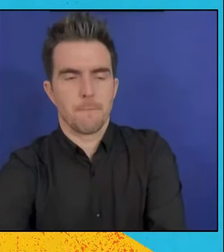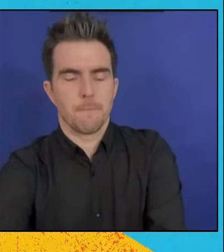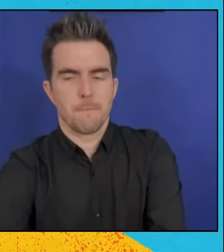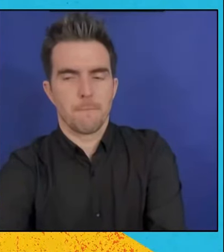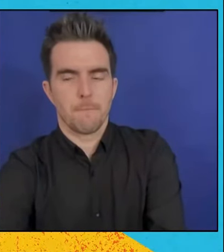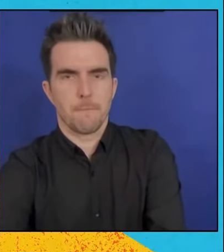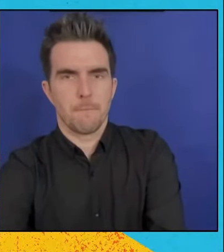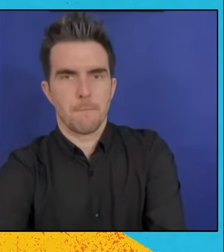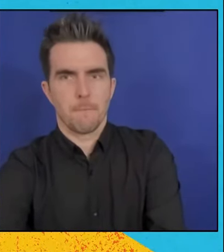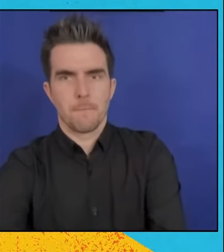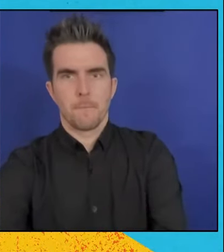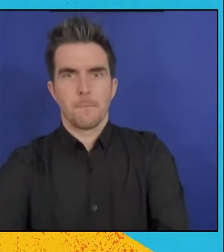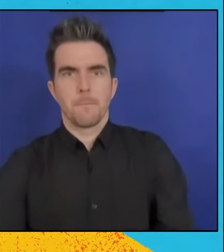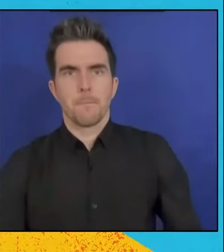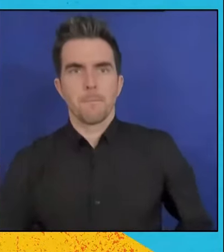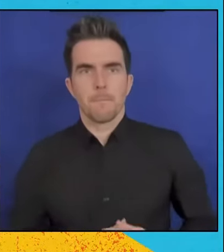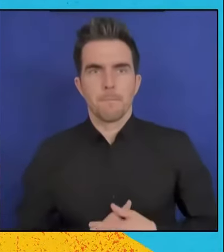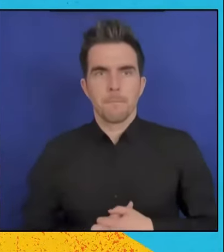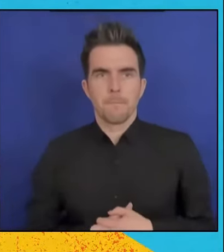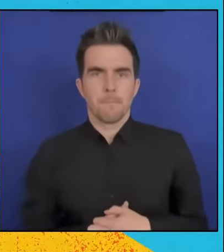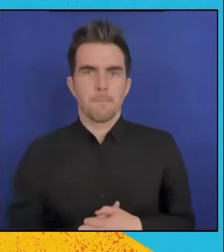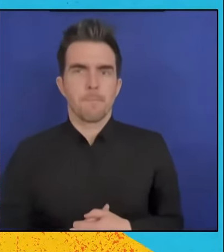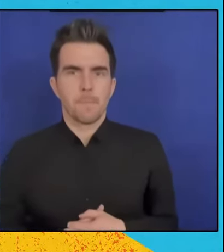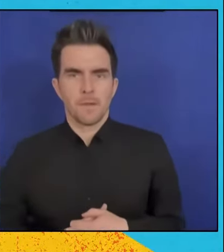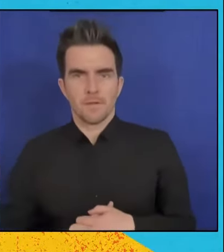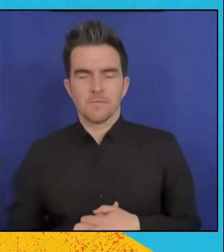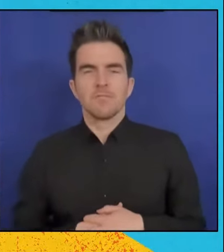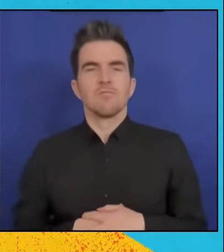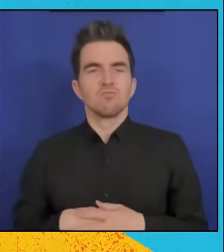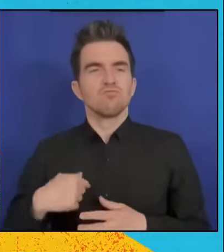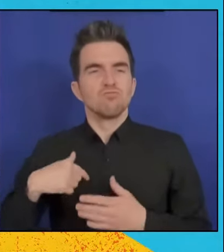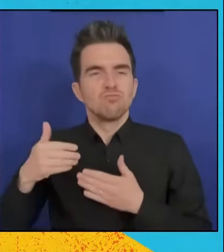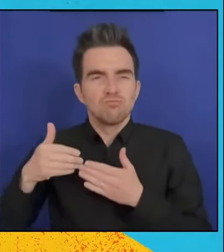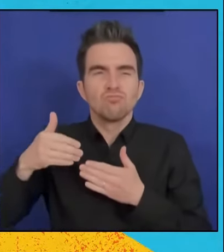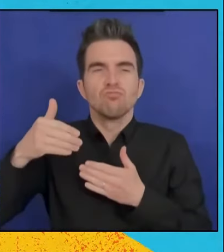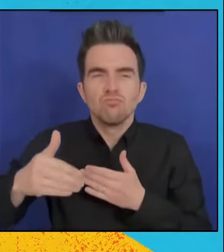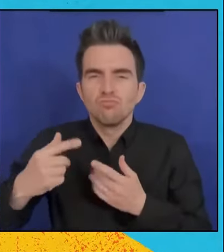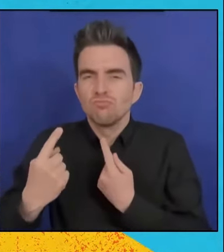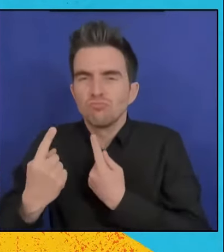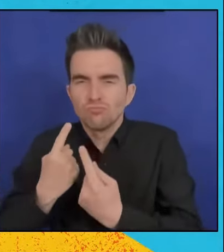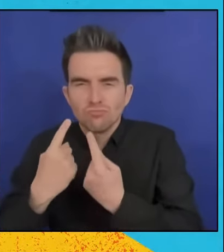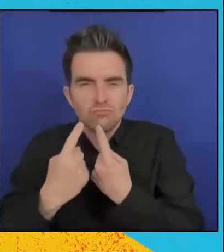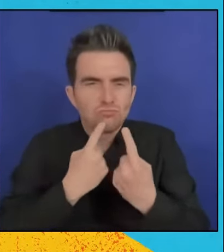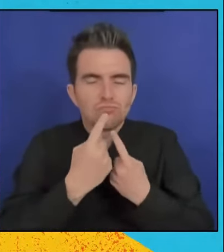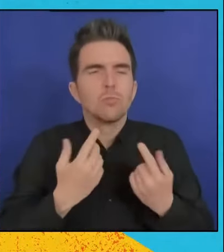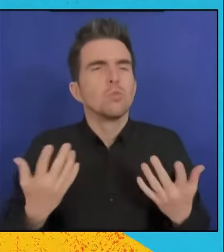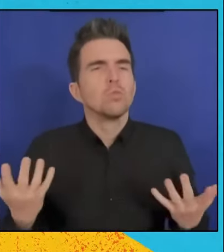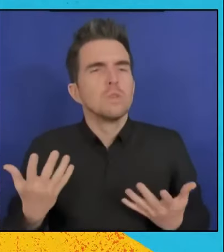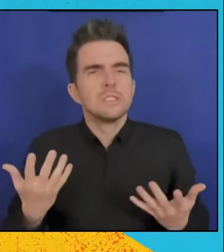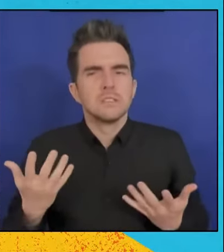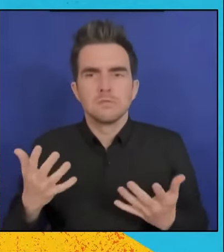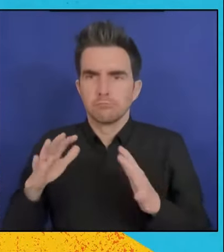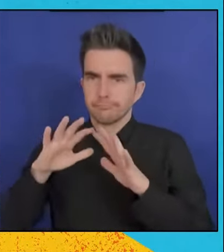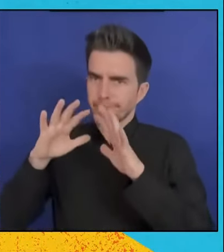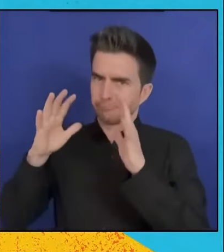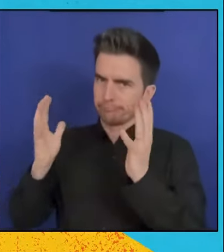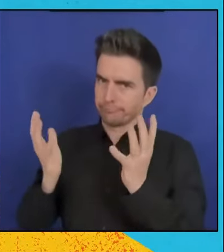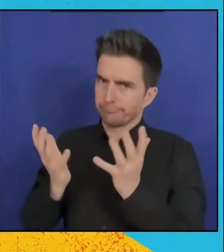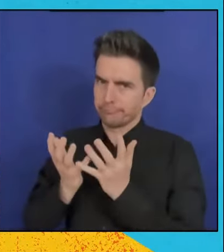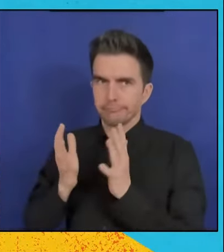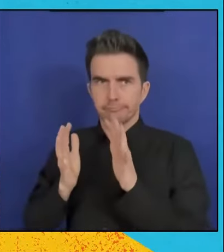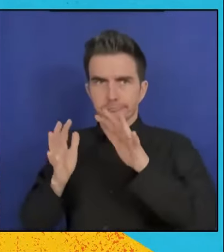injustices, social inequalities, and the intersection between these issues we have now. And